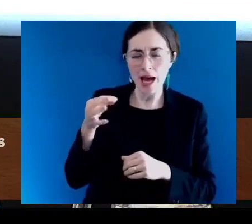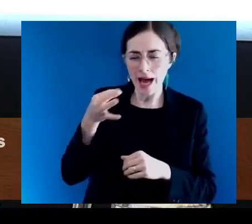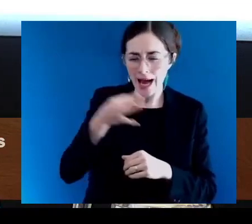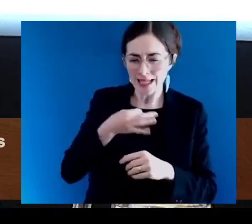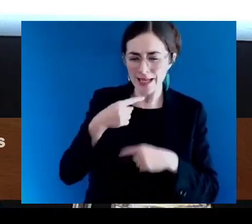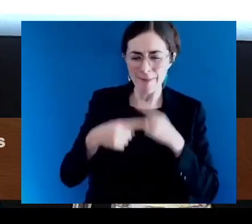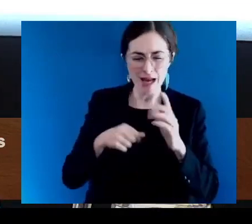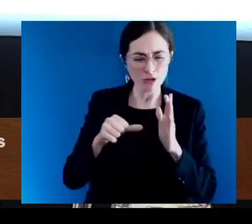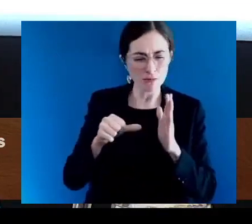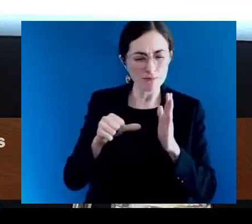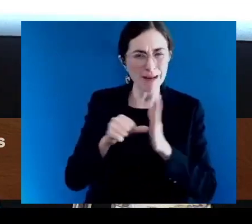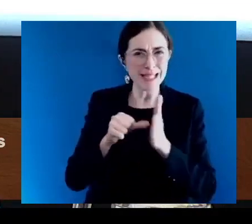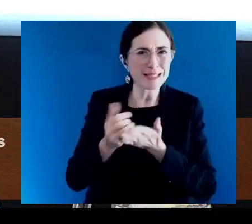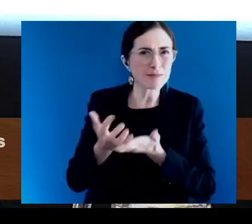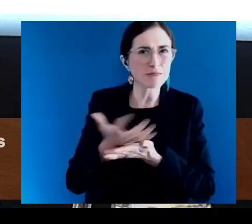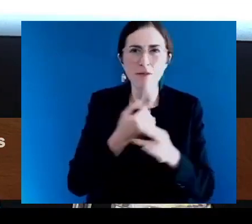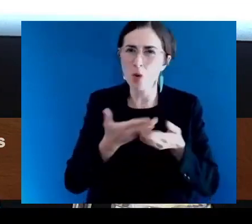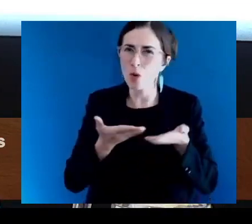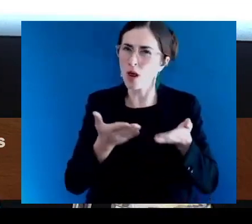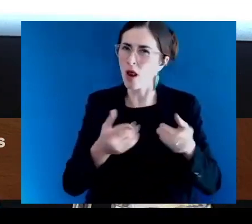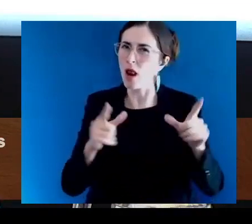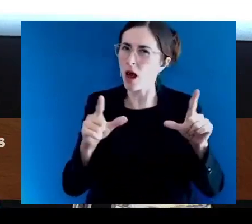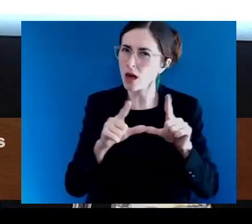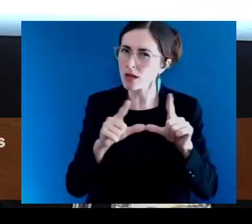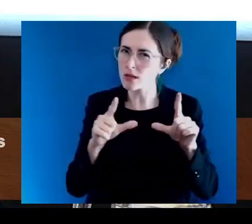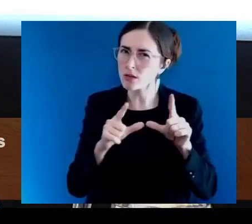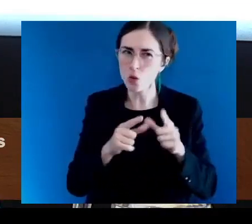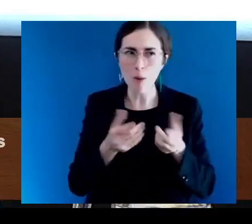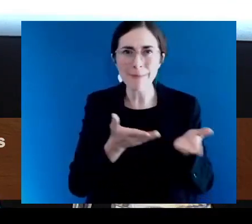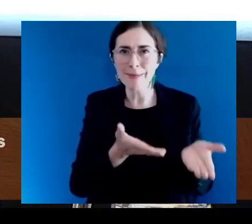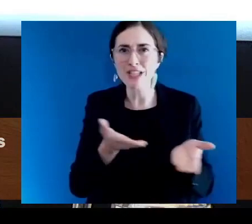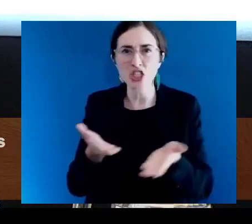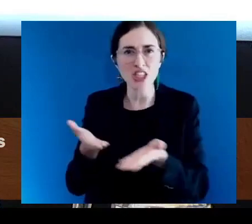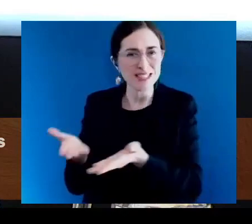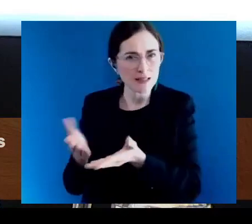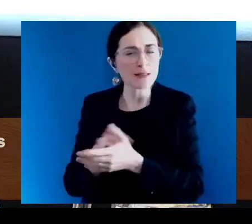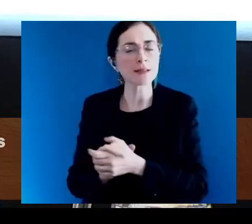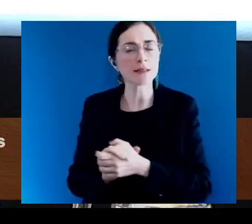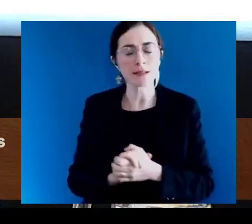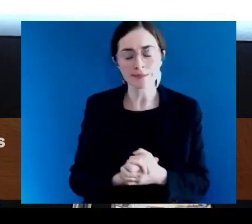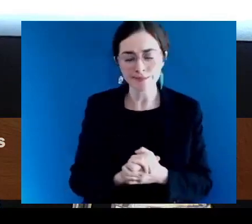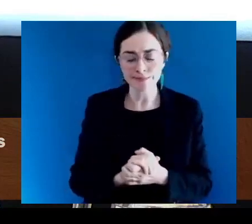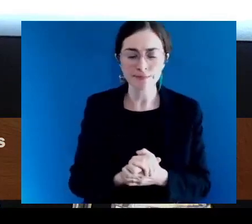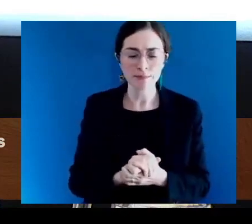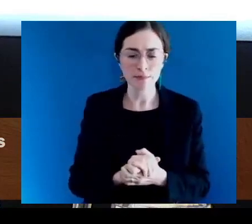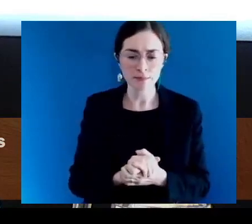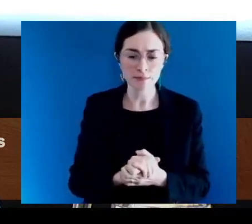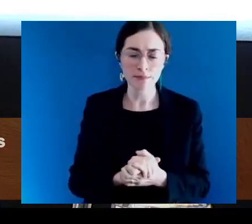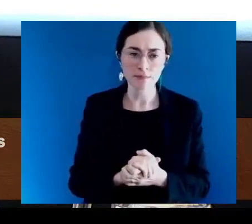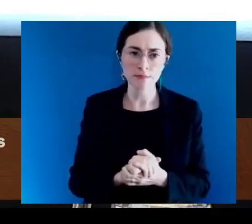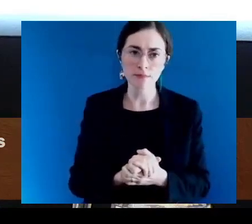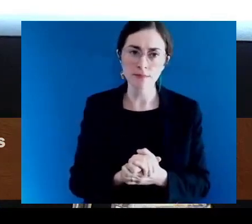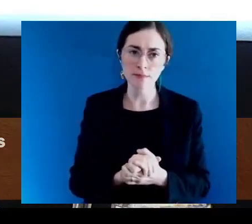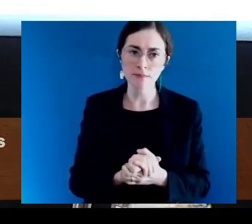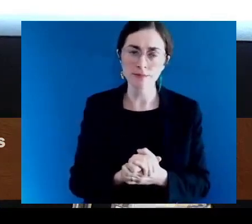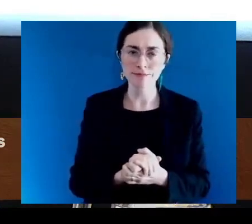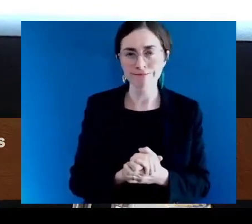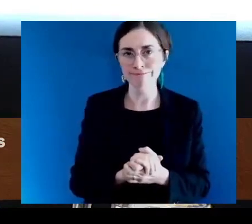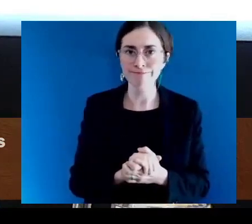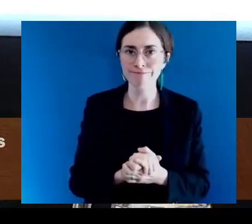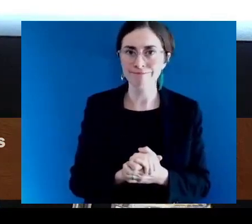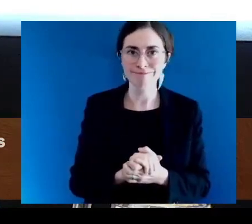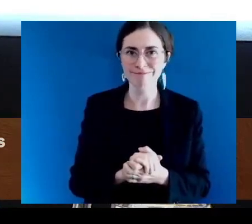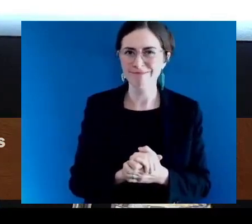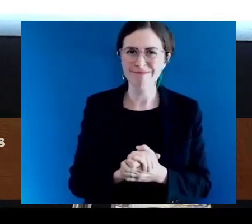or there's some revenues that is generated from permissions, and but effectively it is very much, well, it's actually less than a cost